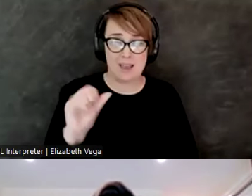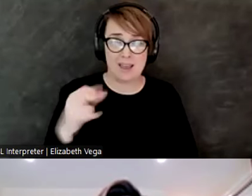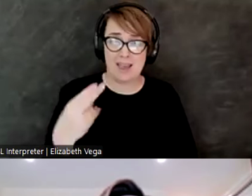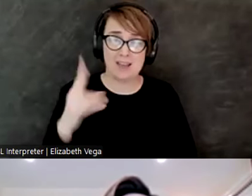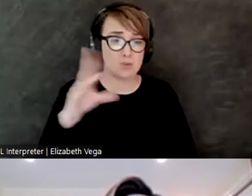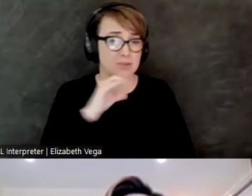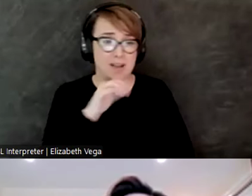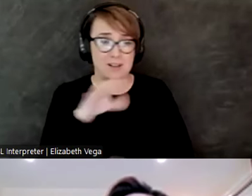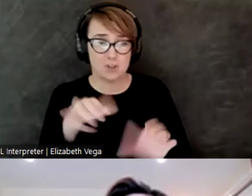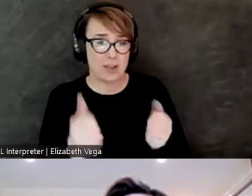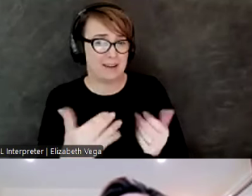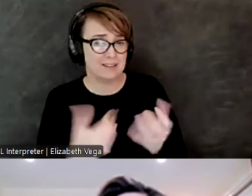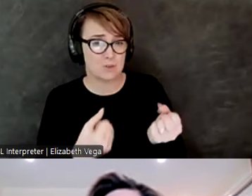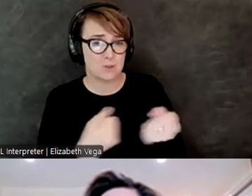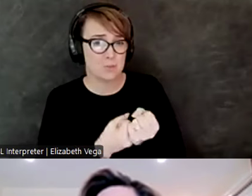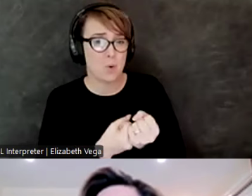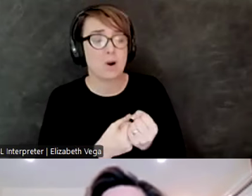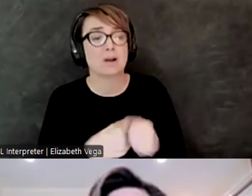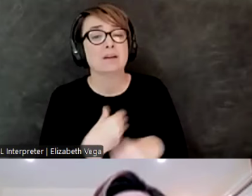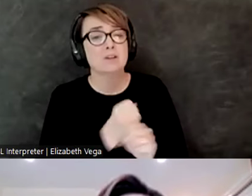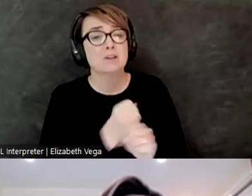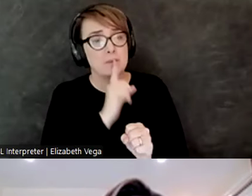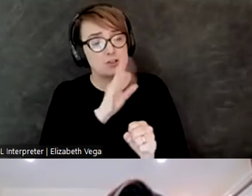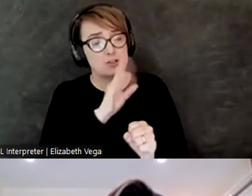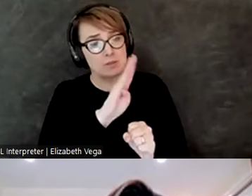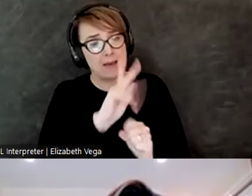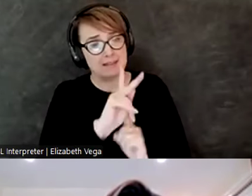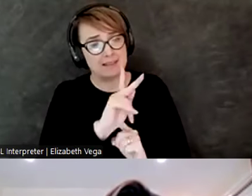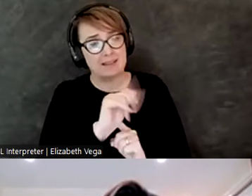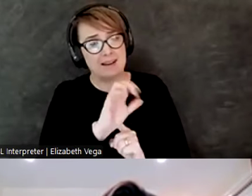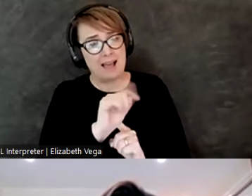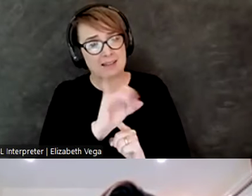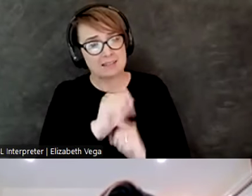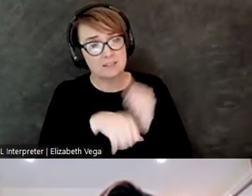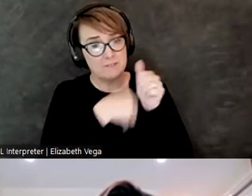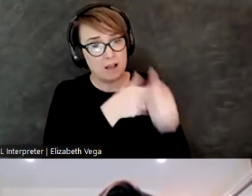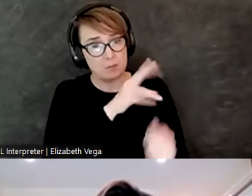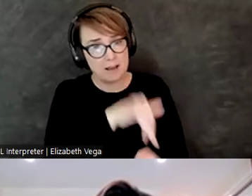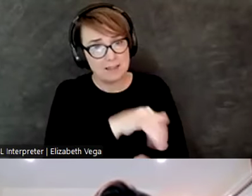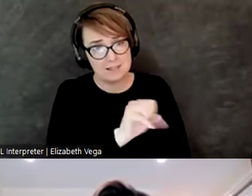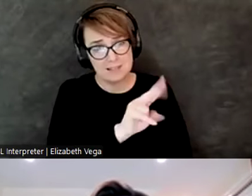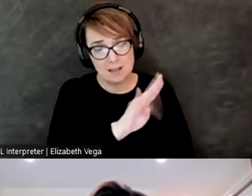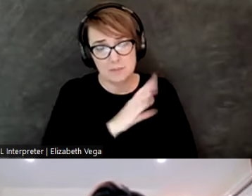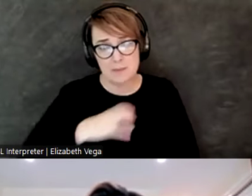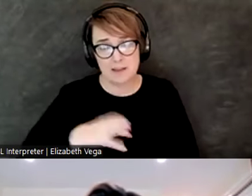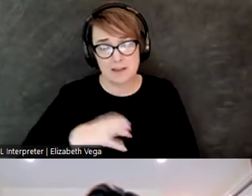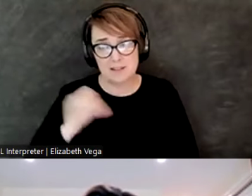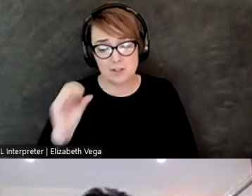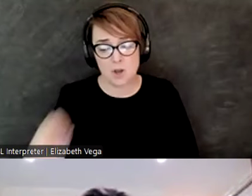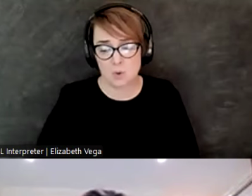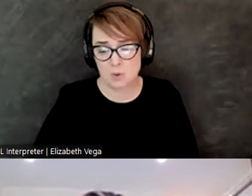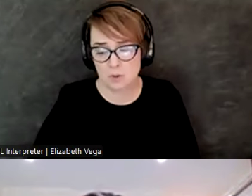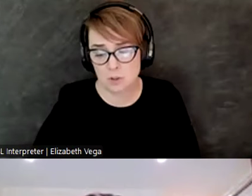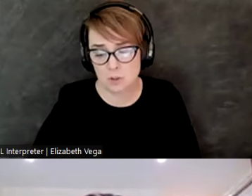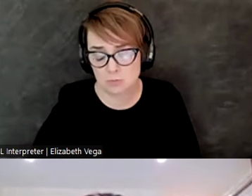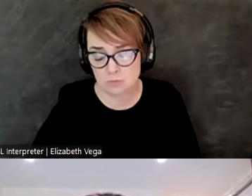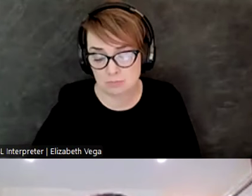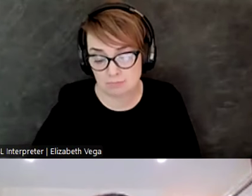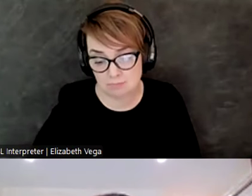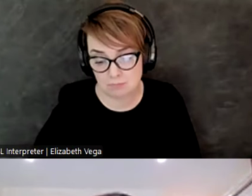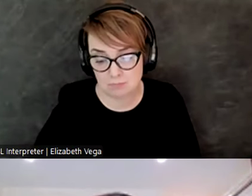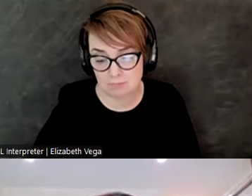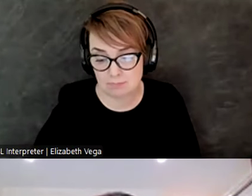to making sure that Bagley Keene is complied with by the subcommittee. So, I mean, I think we